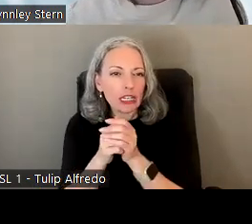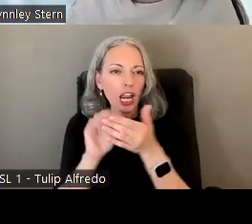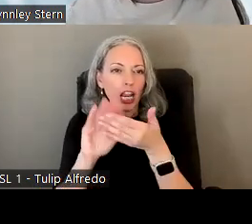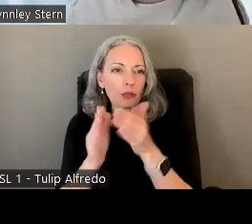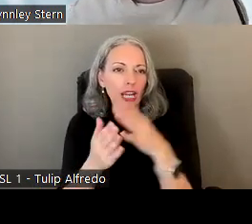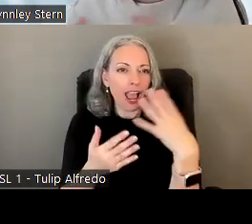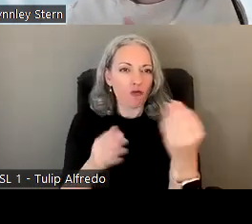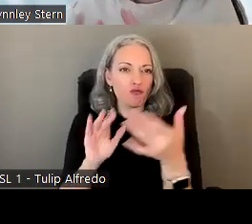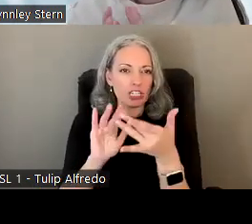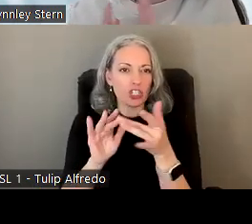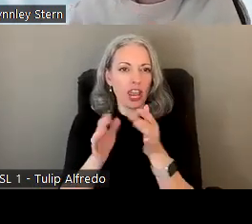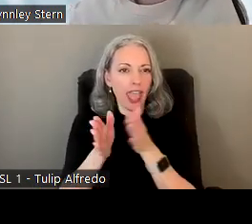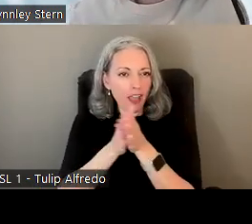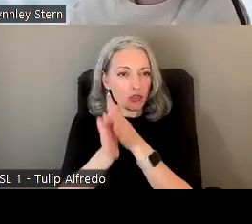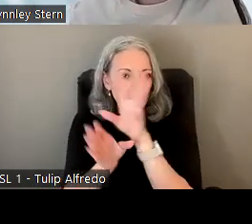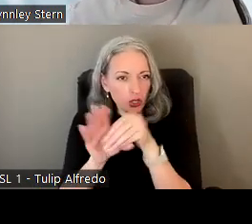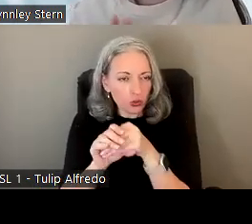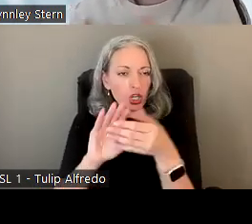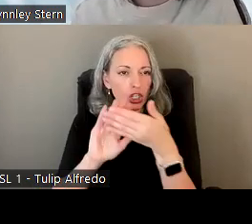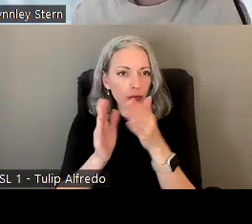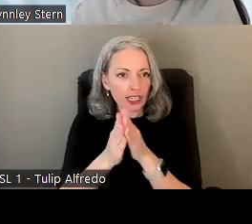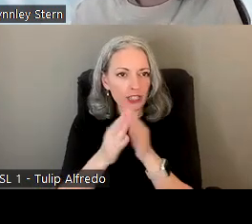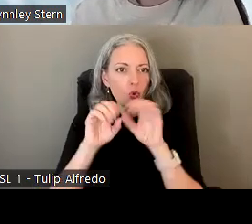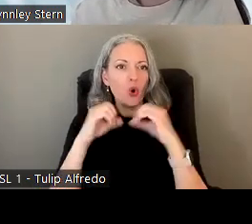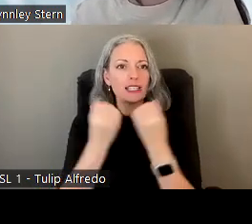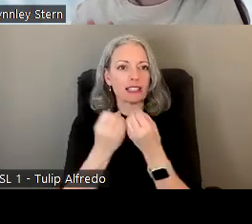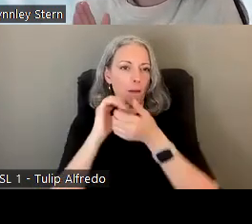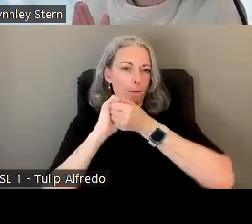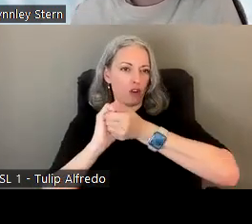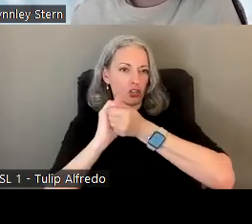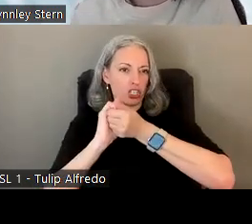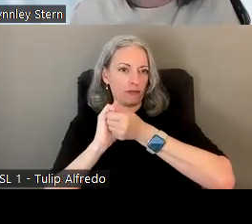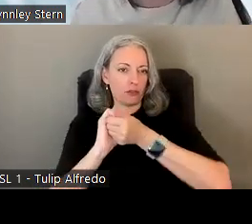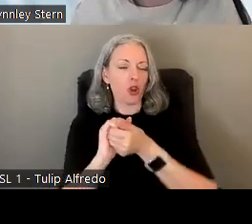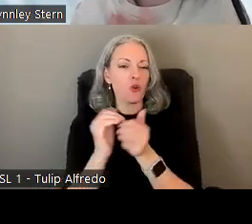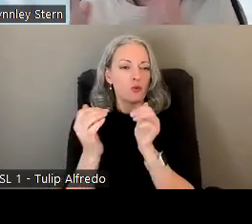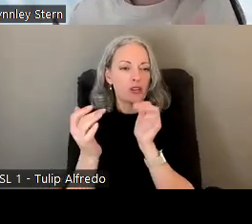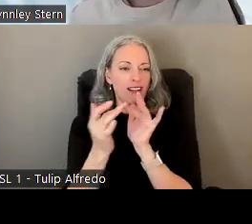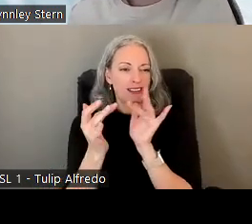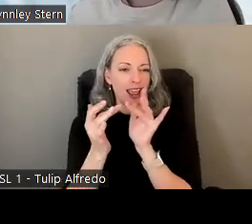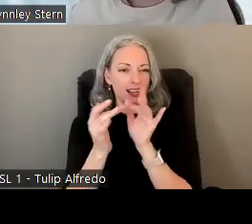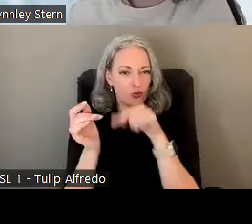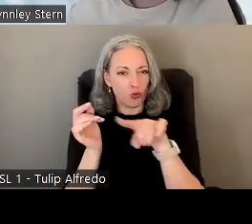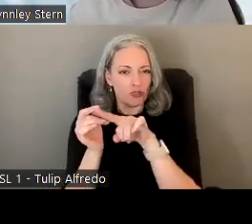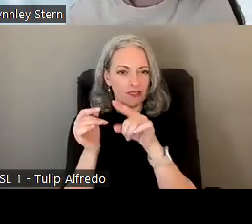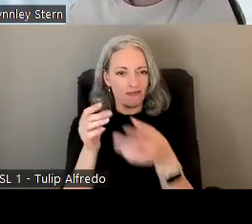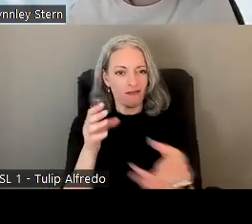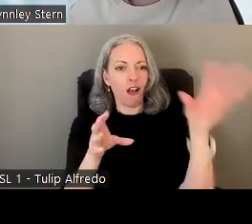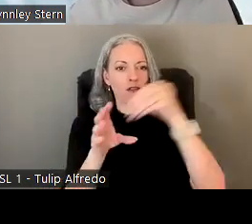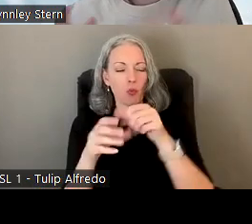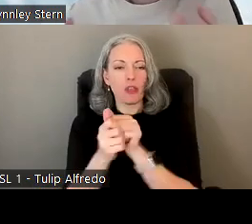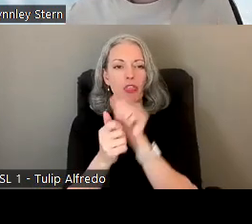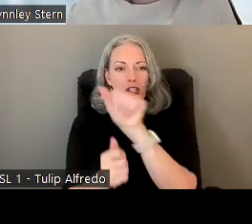efforts also include community-based organization partnerships where we reach our target audiences and priority populations,